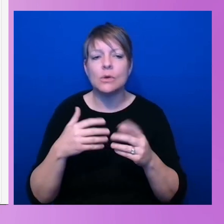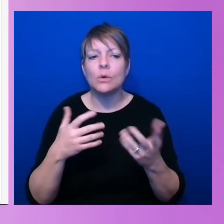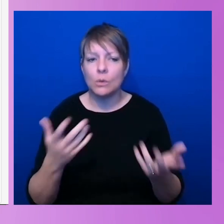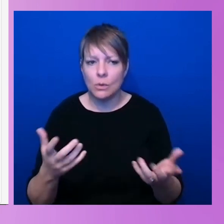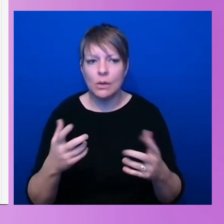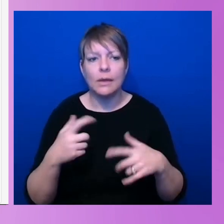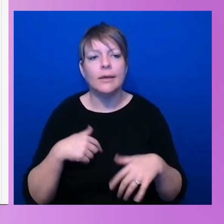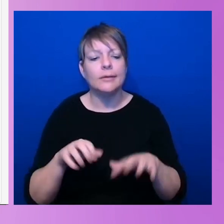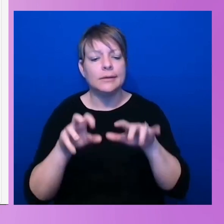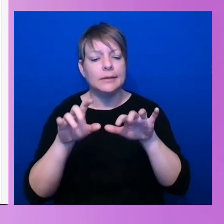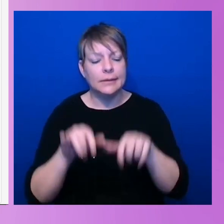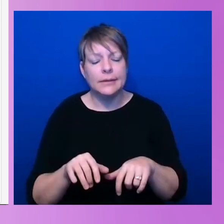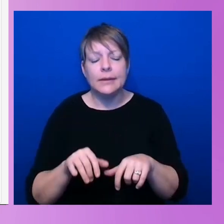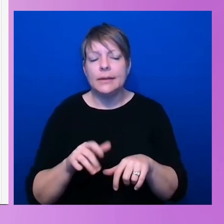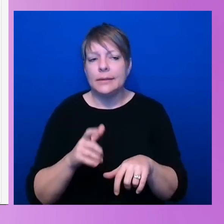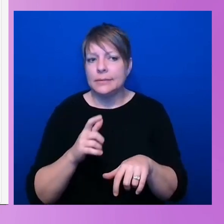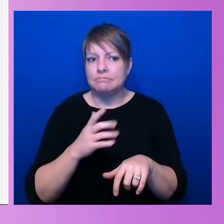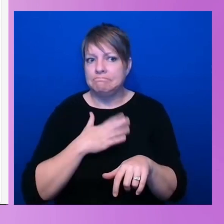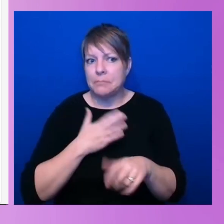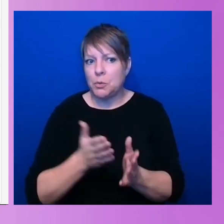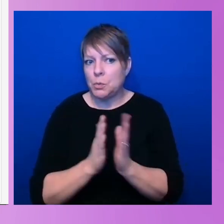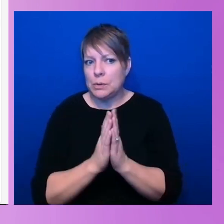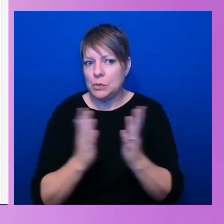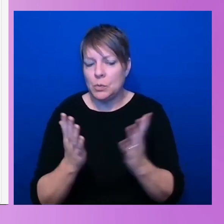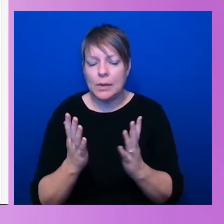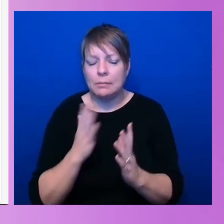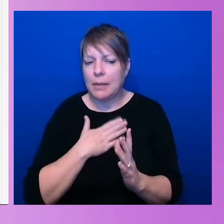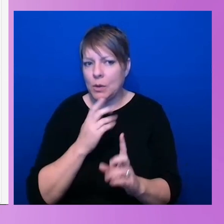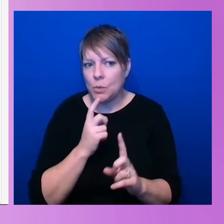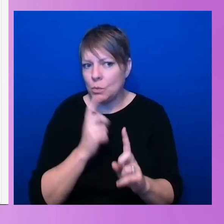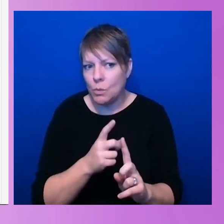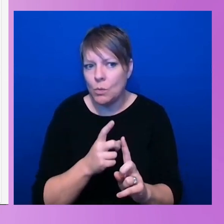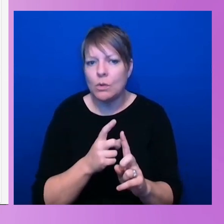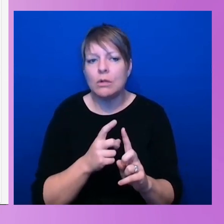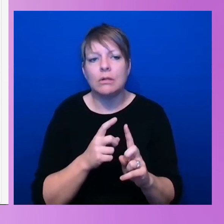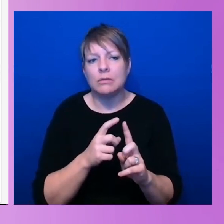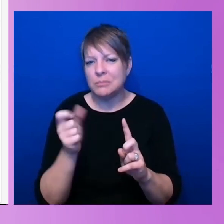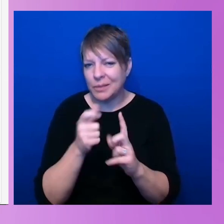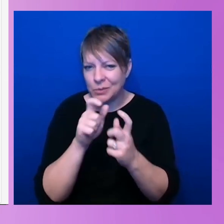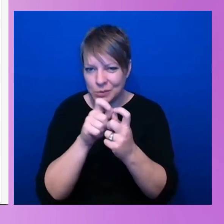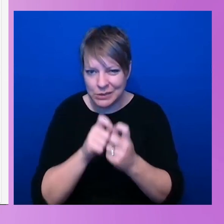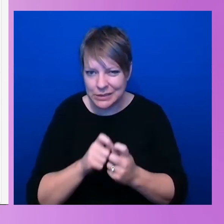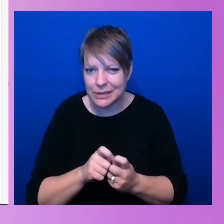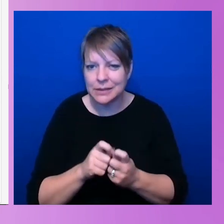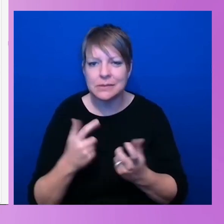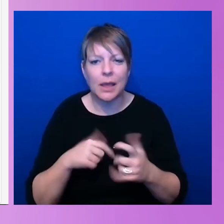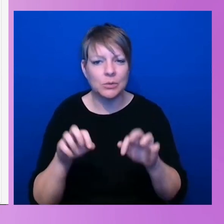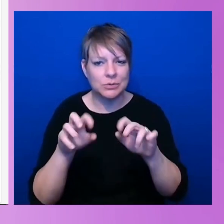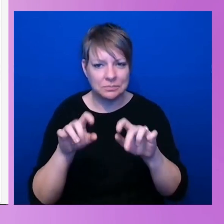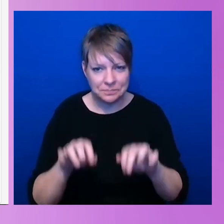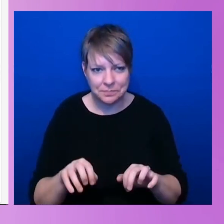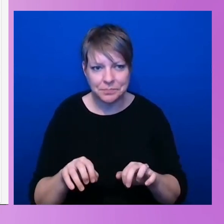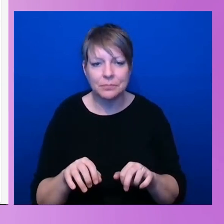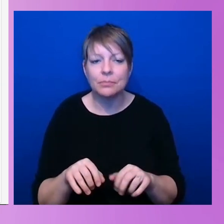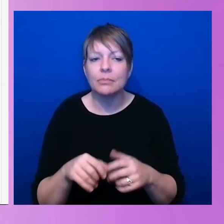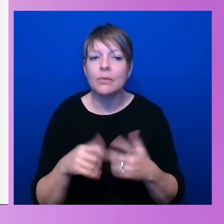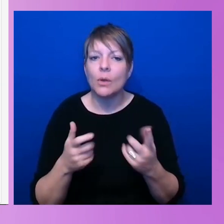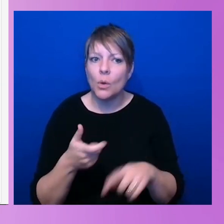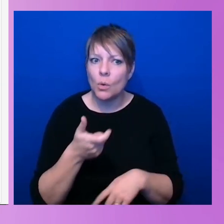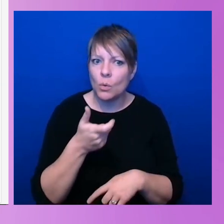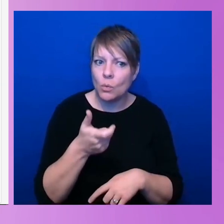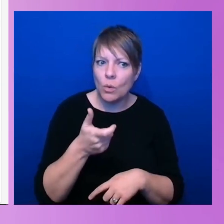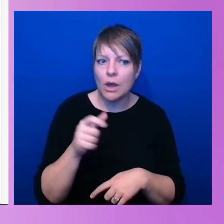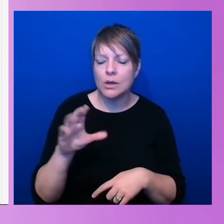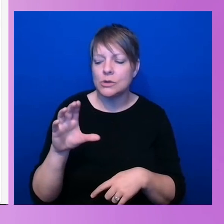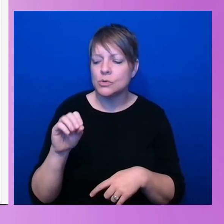request, the goal I'm trying to accomplish, and any other details that I'd like to include. Watch as Copilot fills this